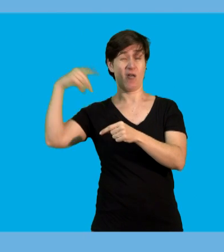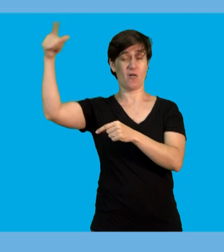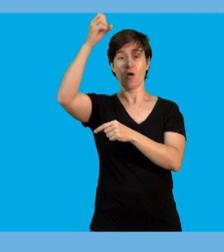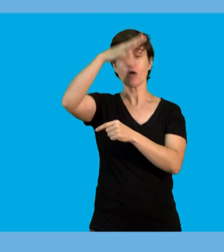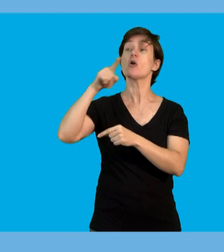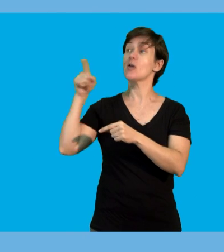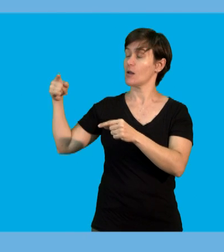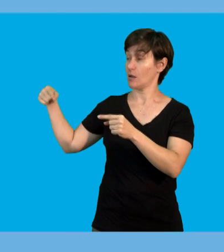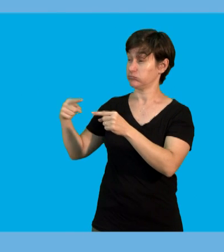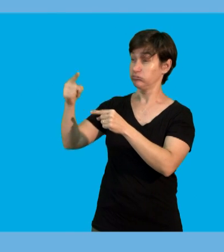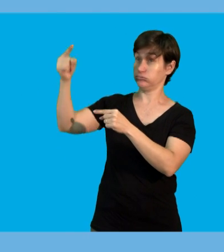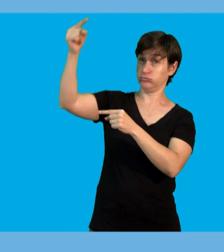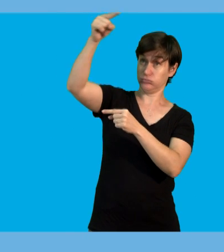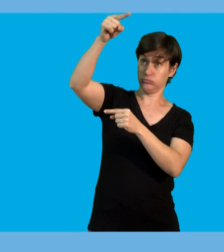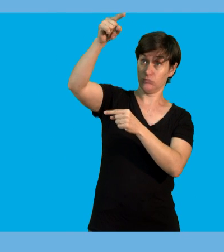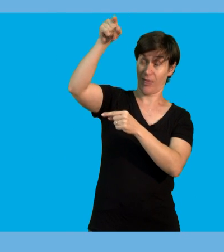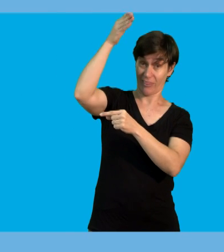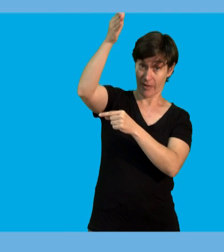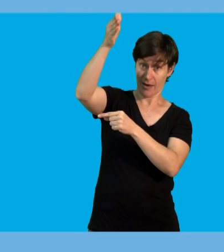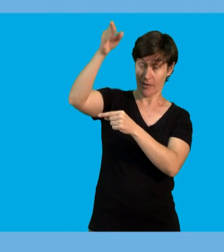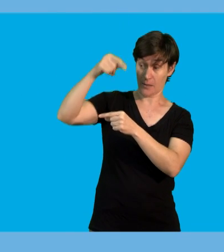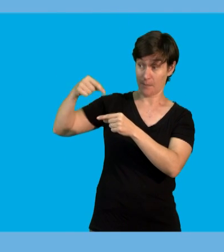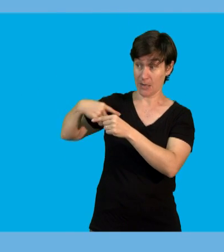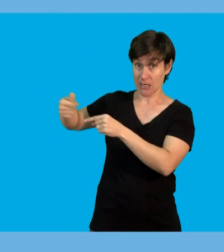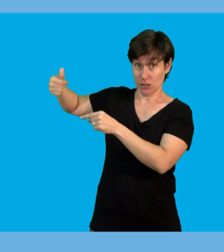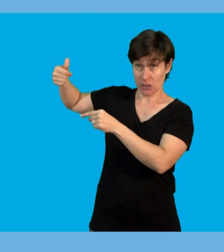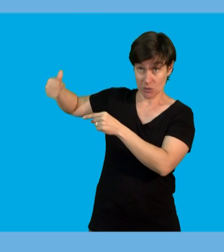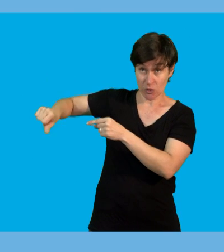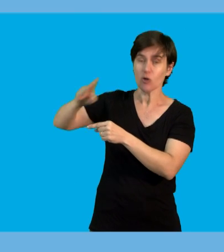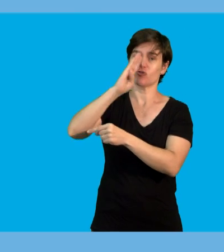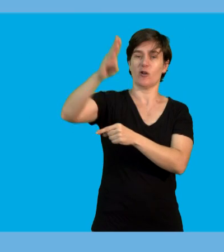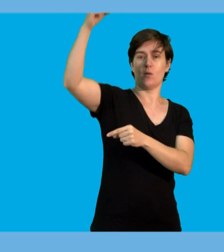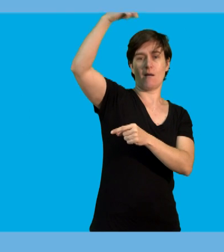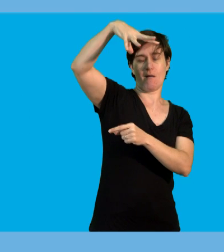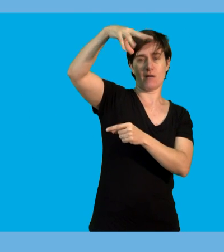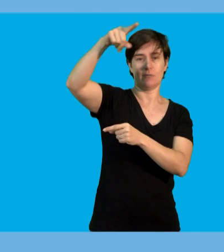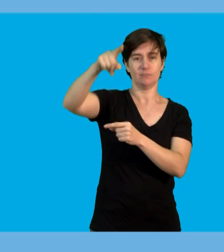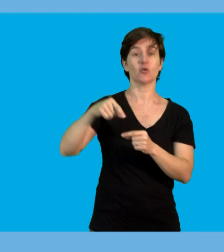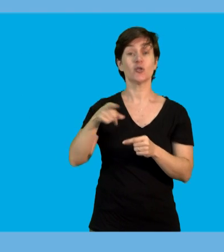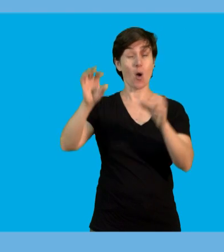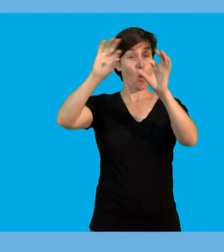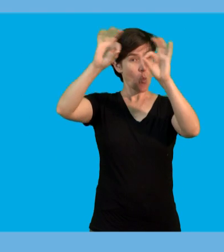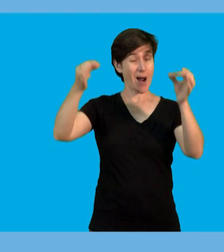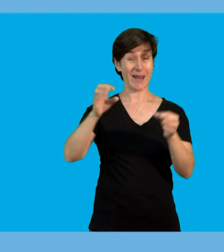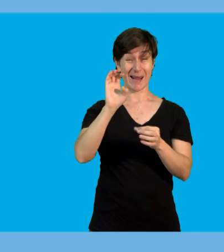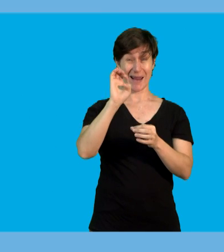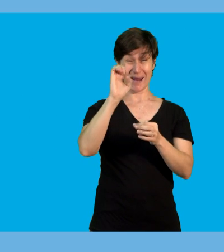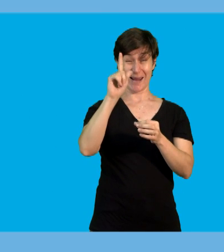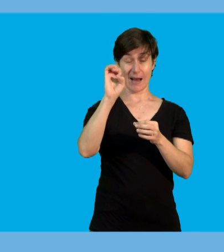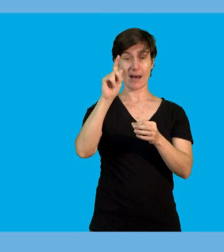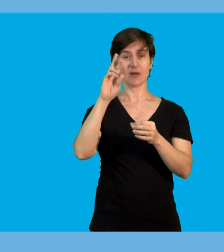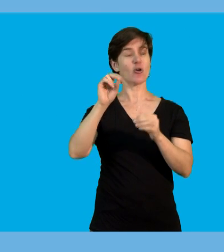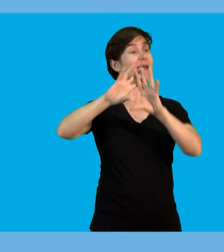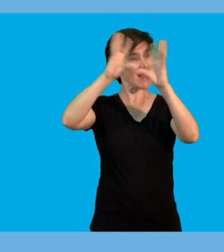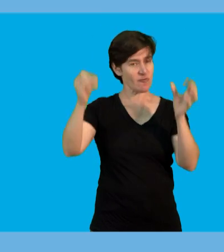already there because, as we are saying, the electrons are everywhere in the conducting wires and the